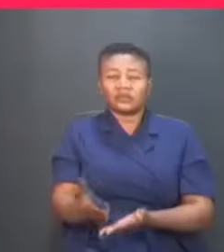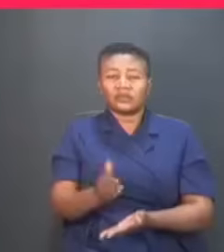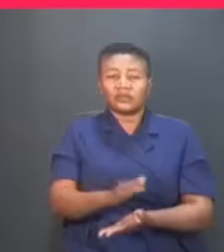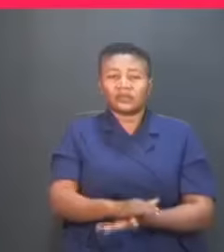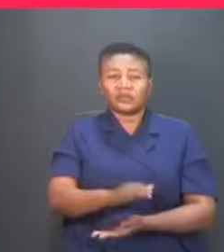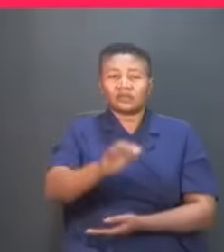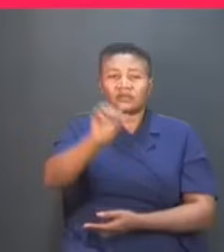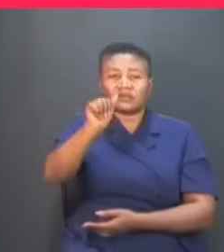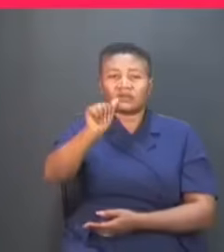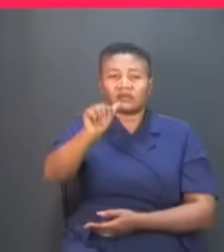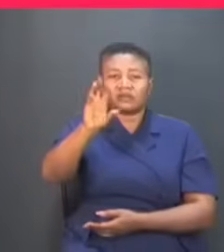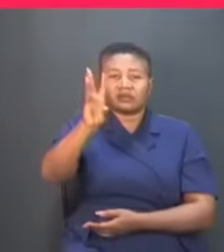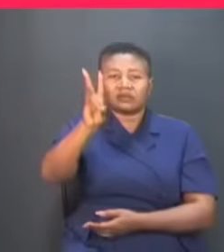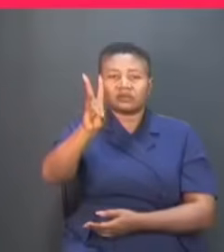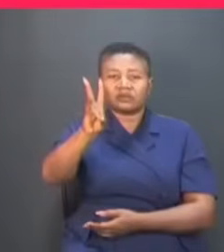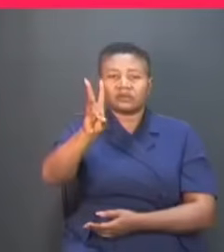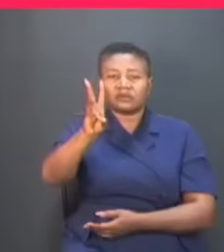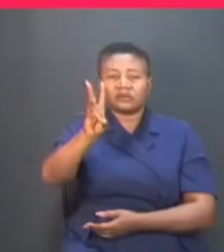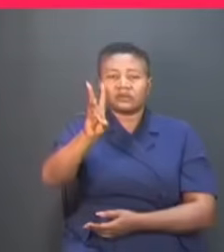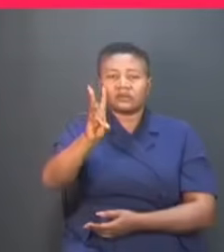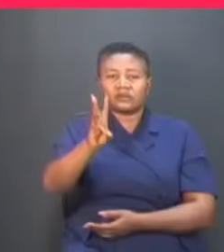16.